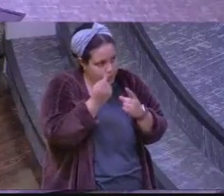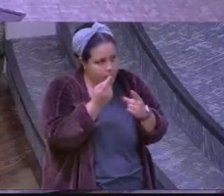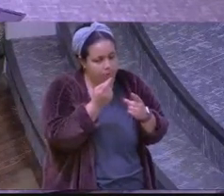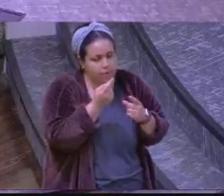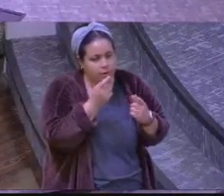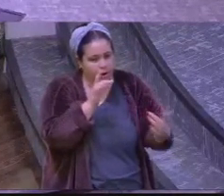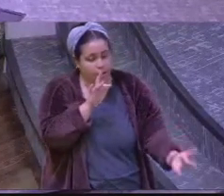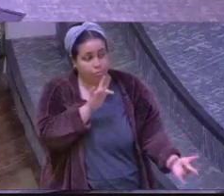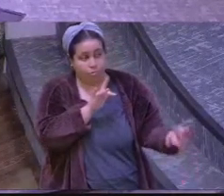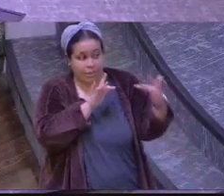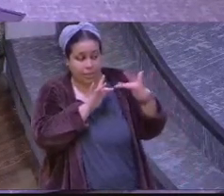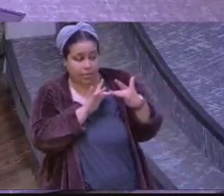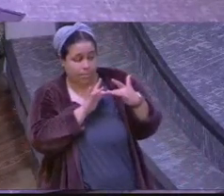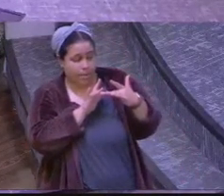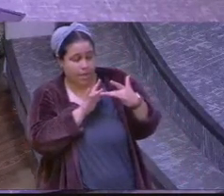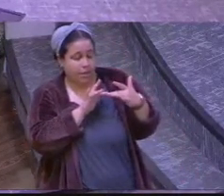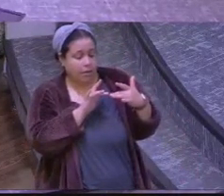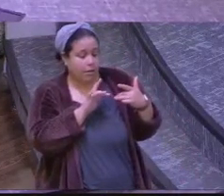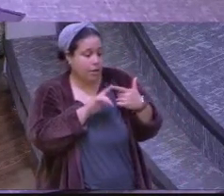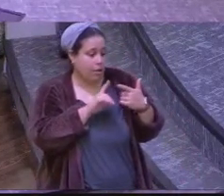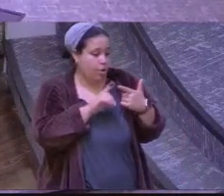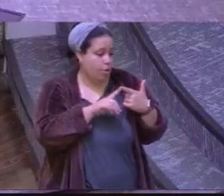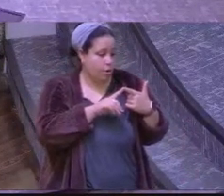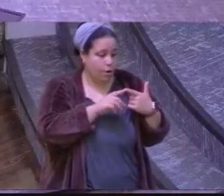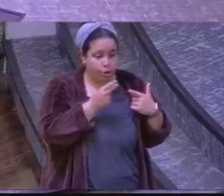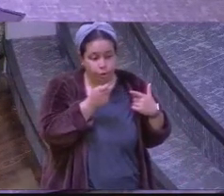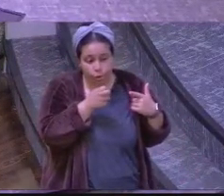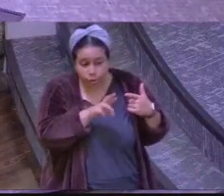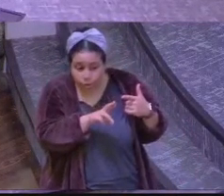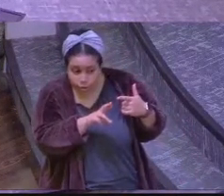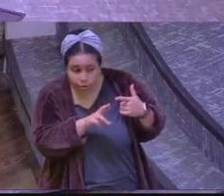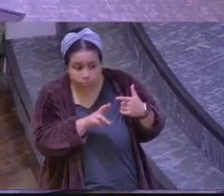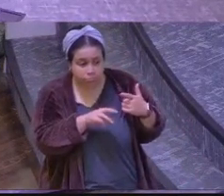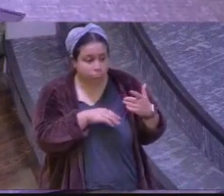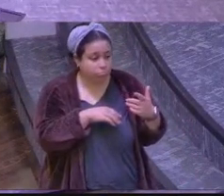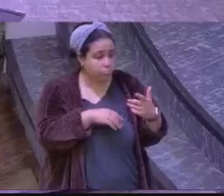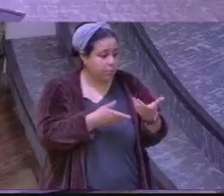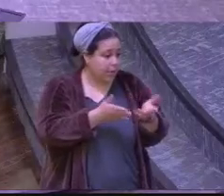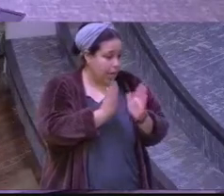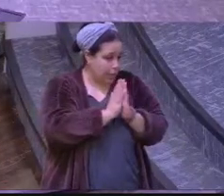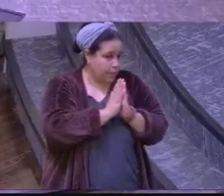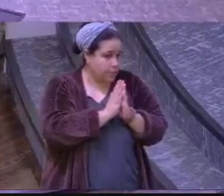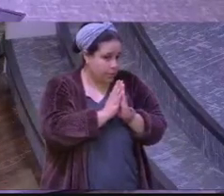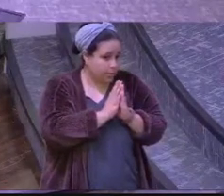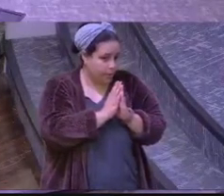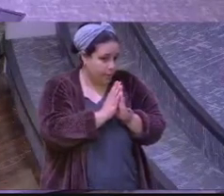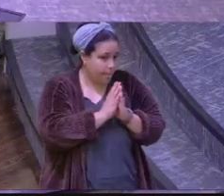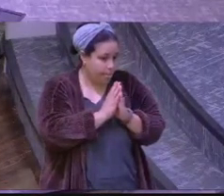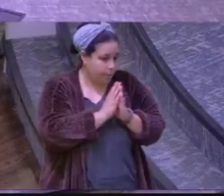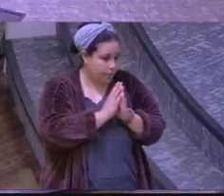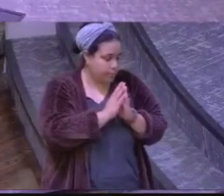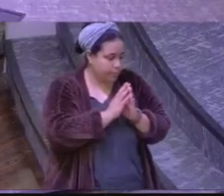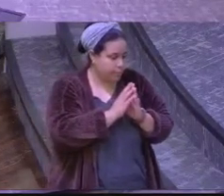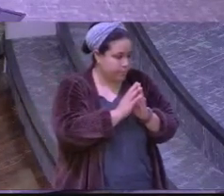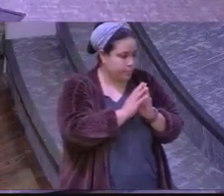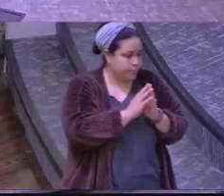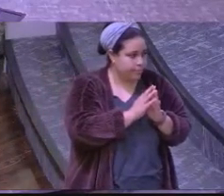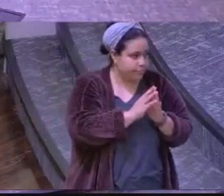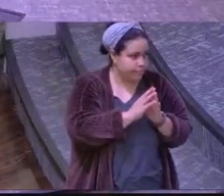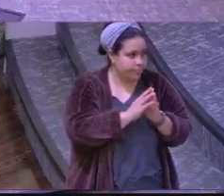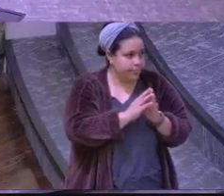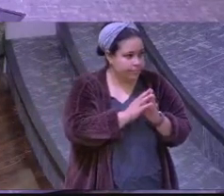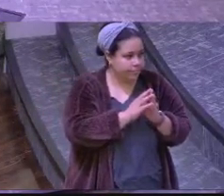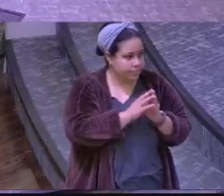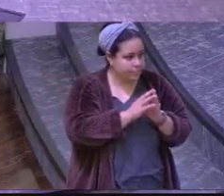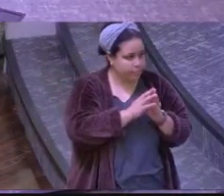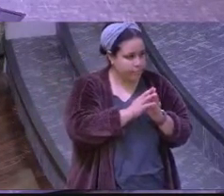me or Dr. Hooker or through the question sheet that Lisa has. I'm going to start checking that on a daily basis. So if